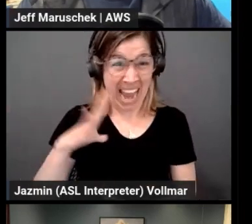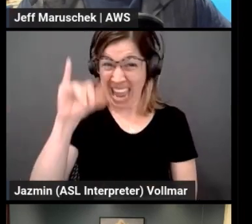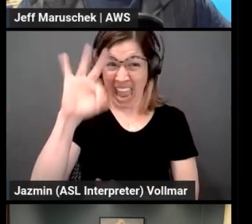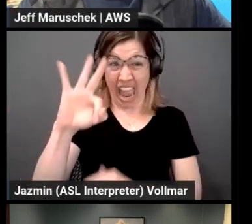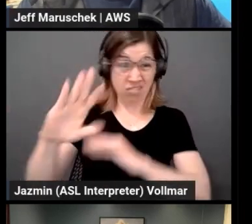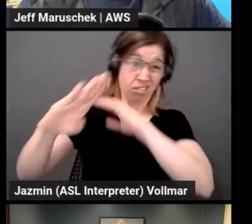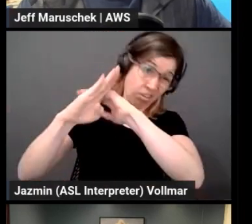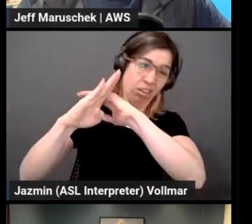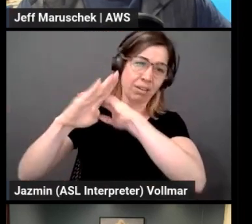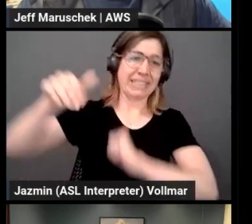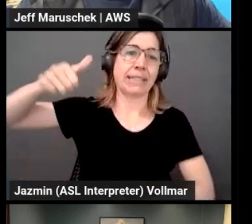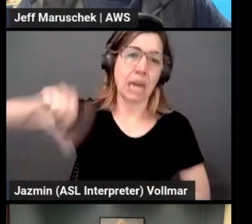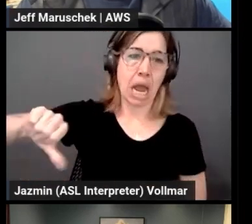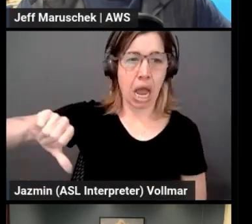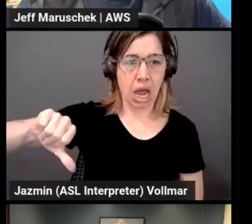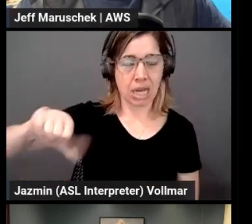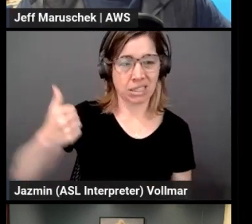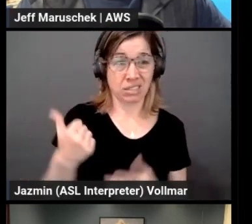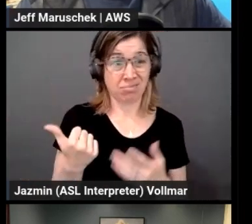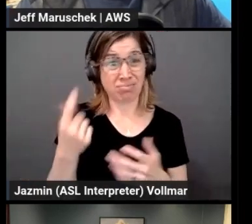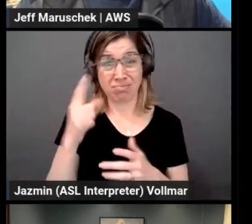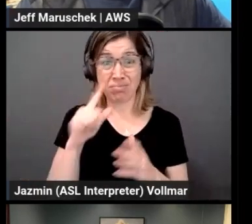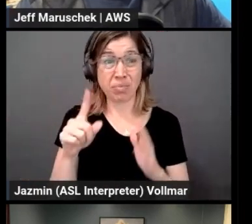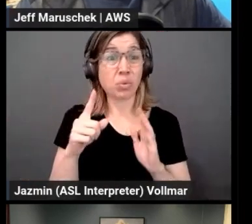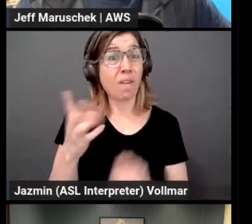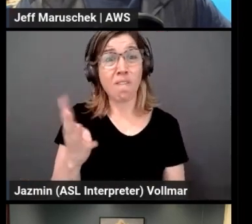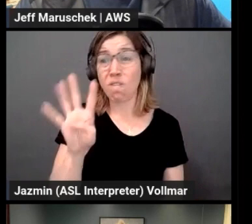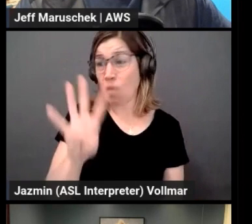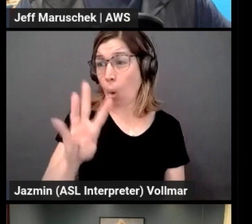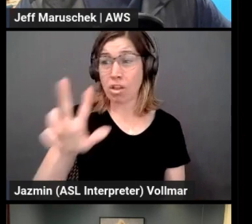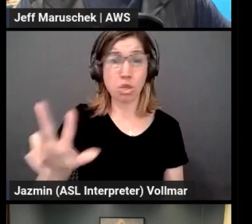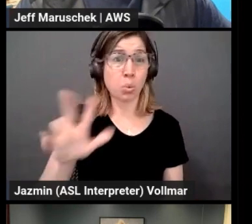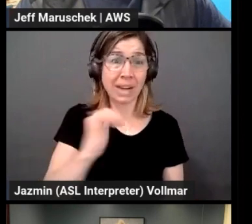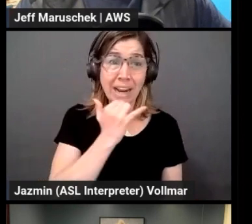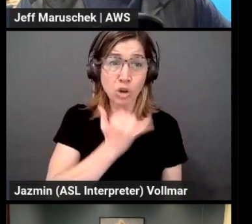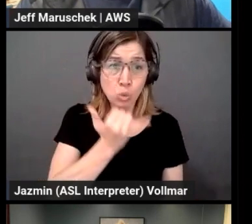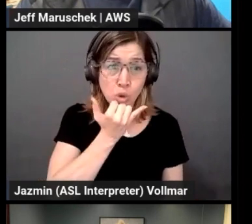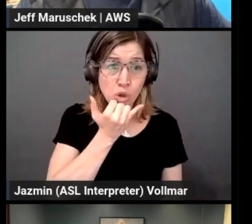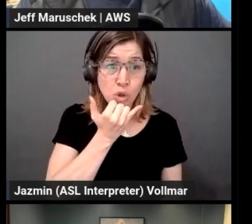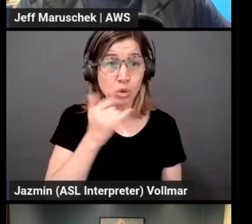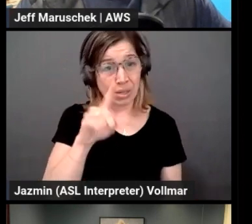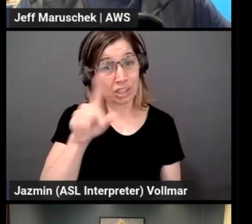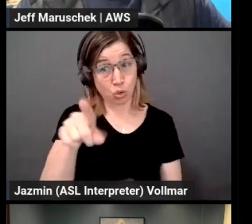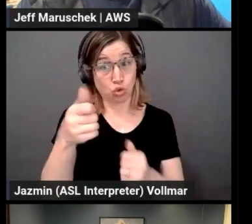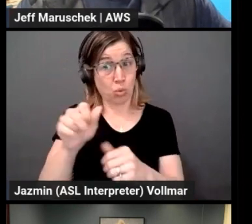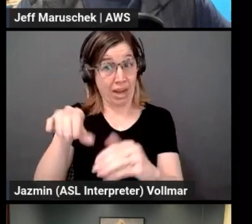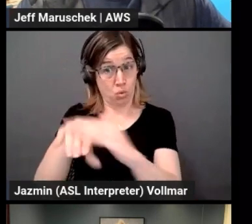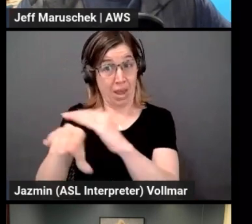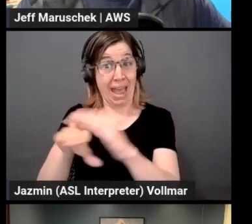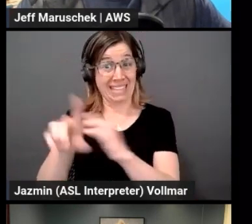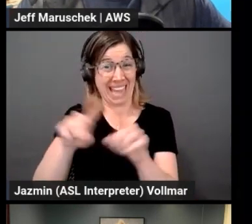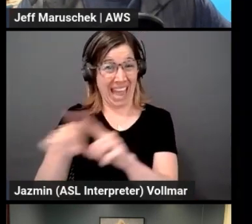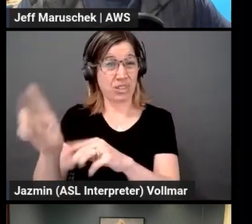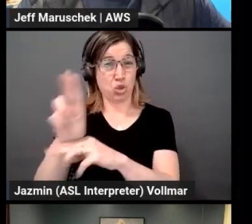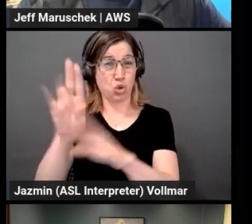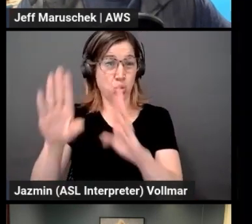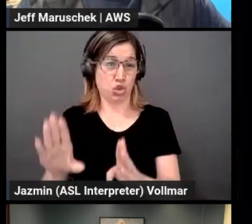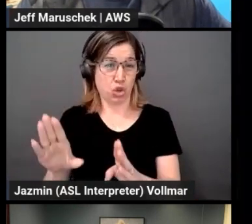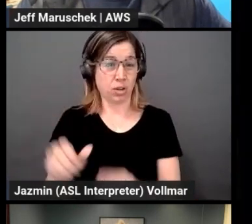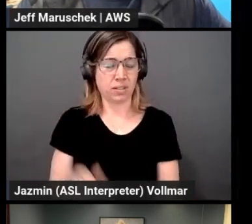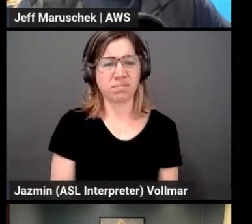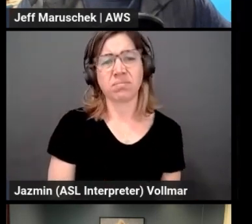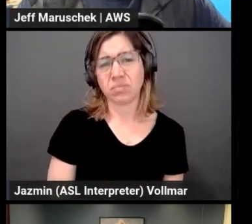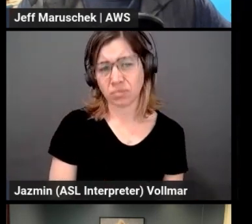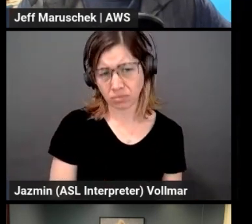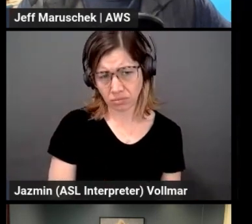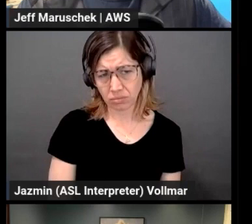access. And for example, get a 403 error when you're trying to access something as a user for that application. Okay.